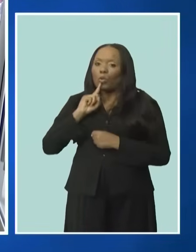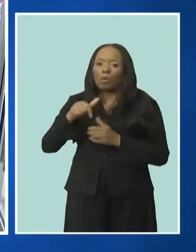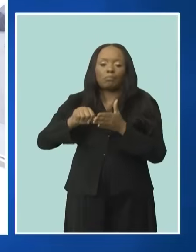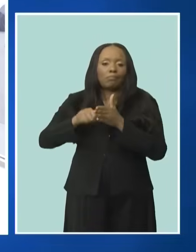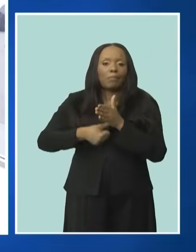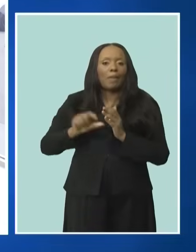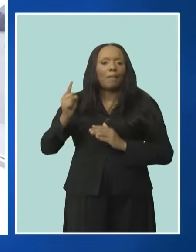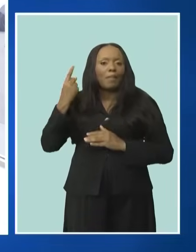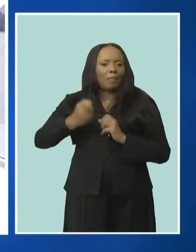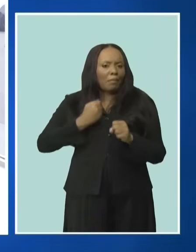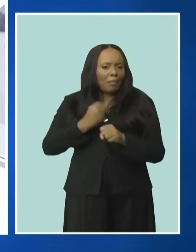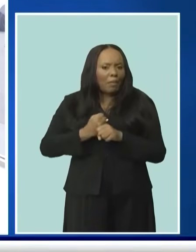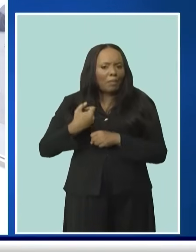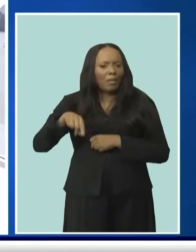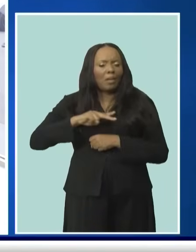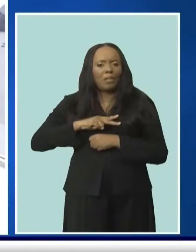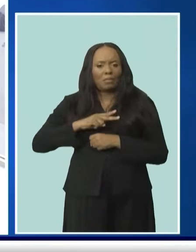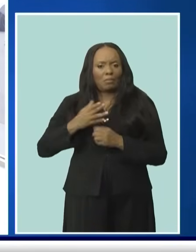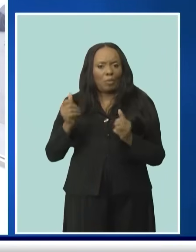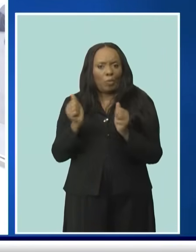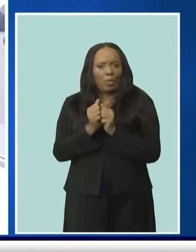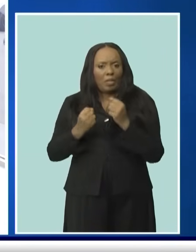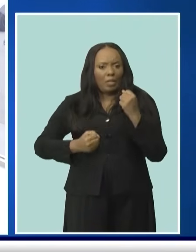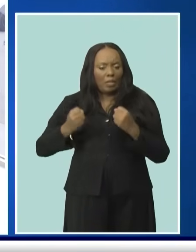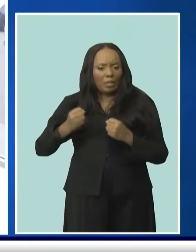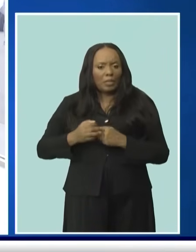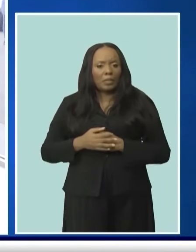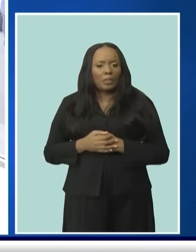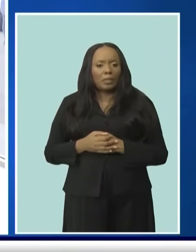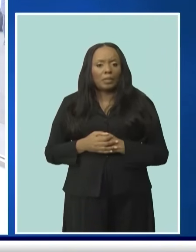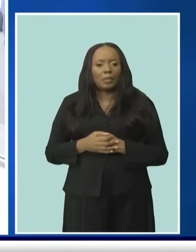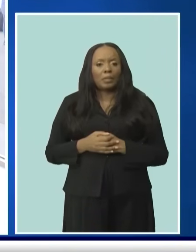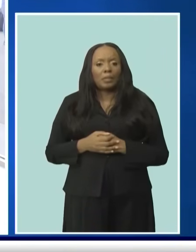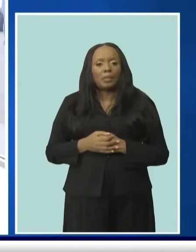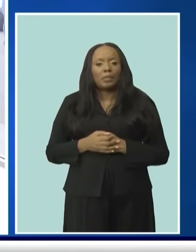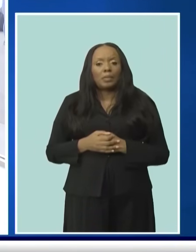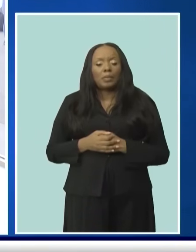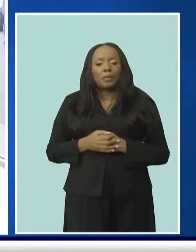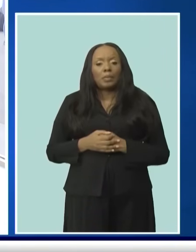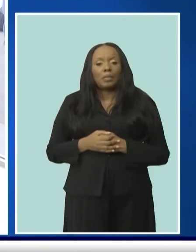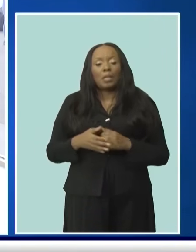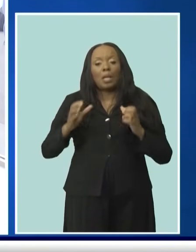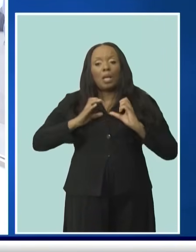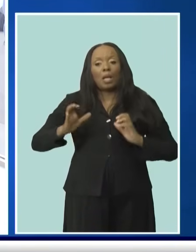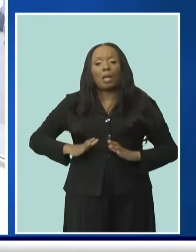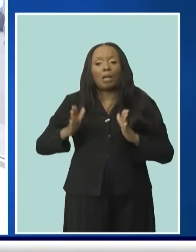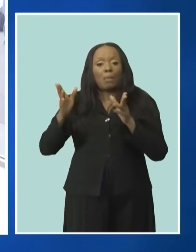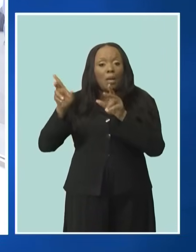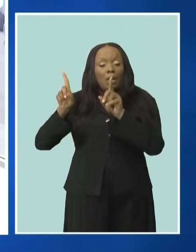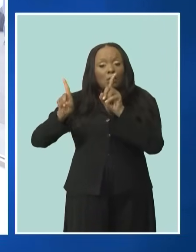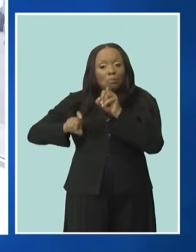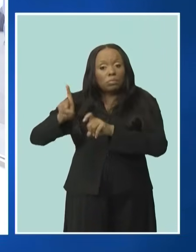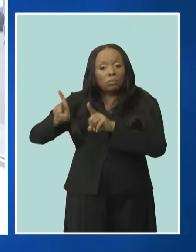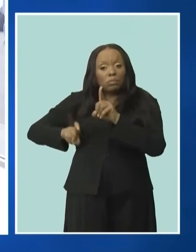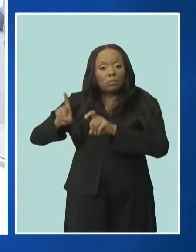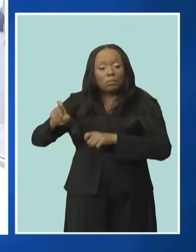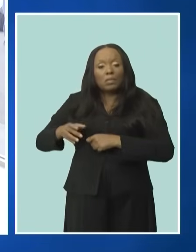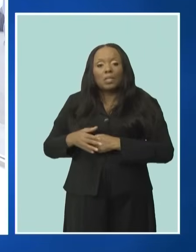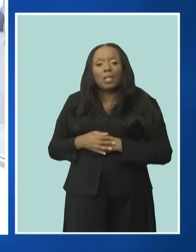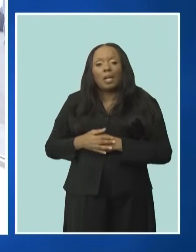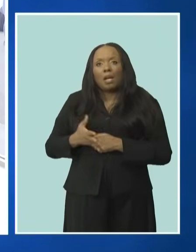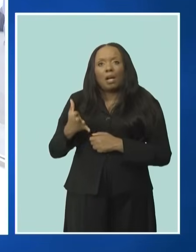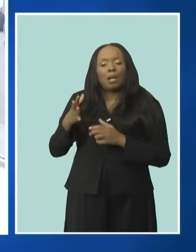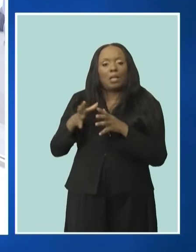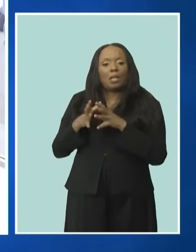for a first year of performance. Also, our customer survey satisfaction reports and our net promoter scores